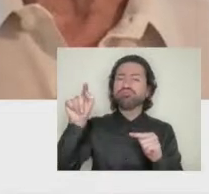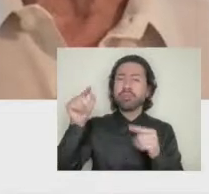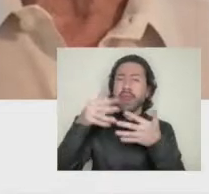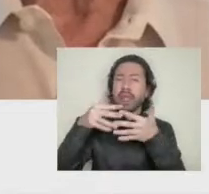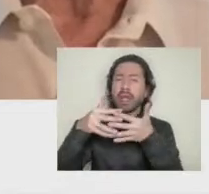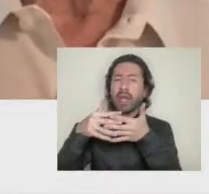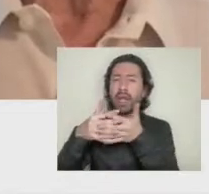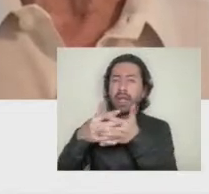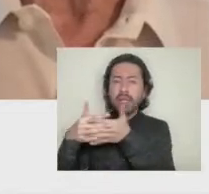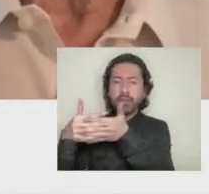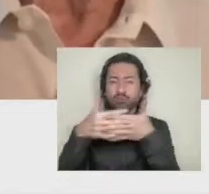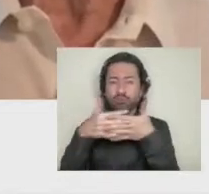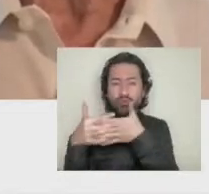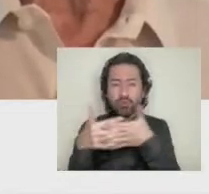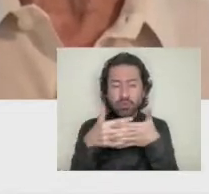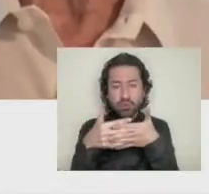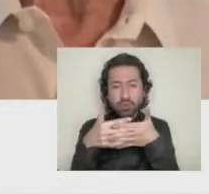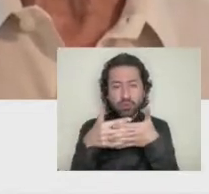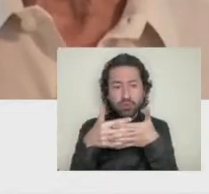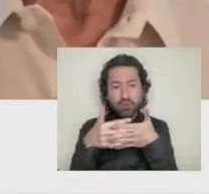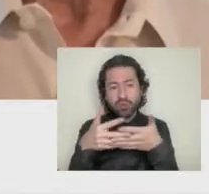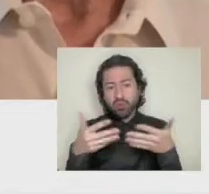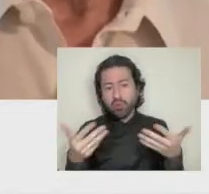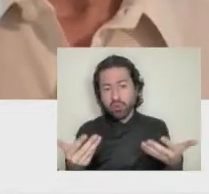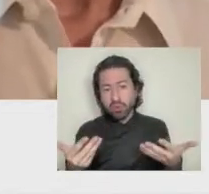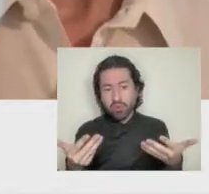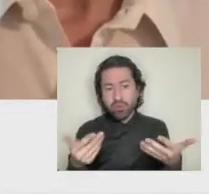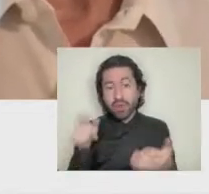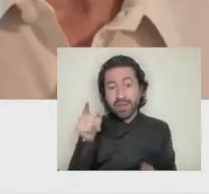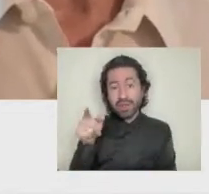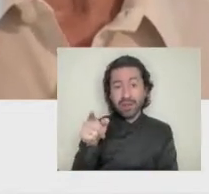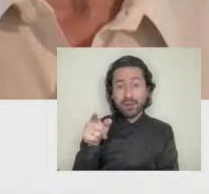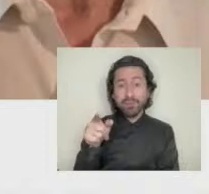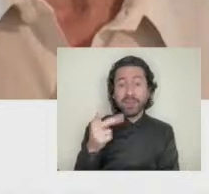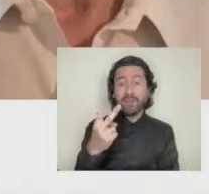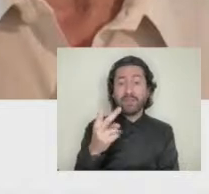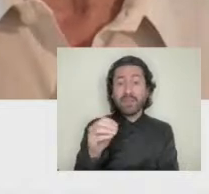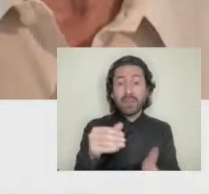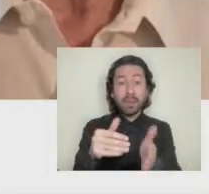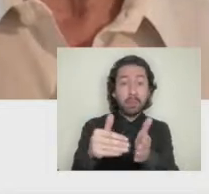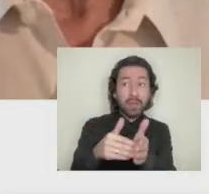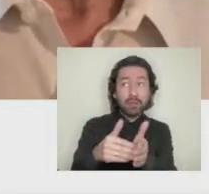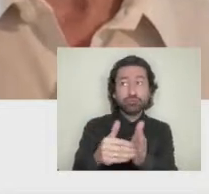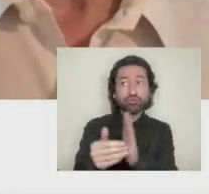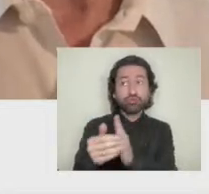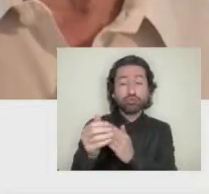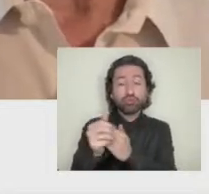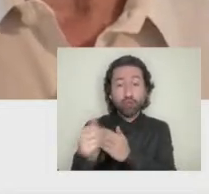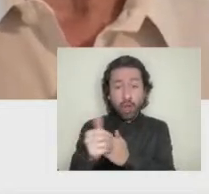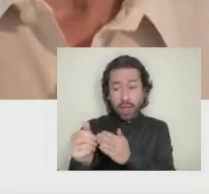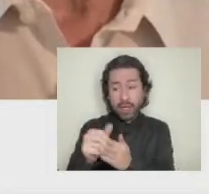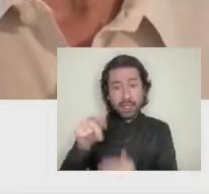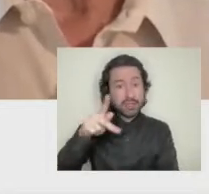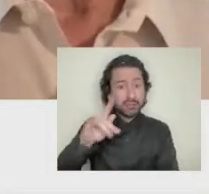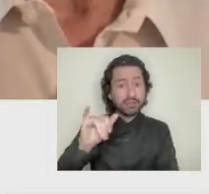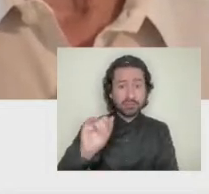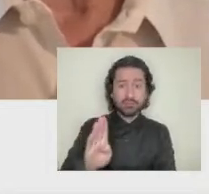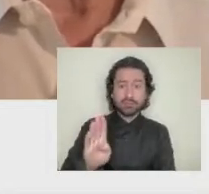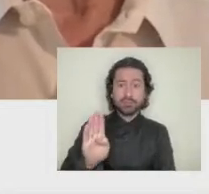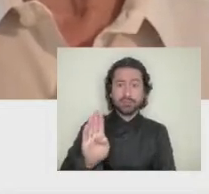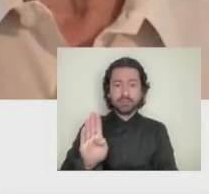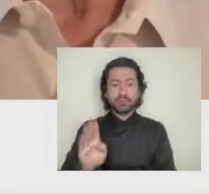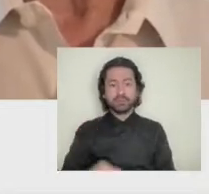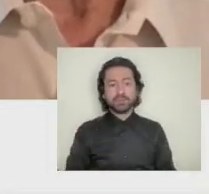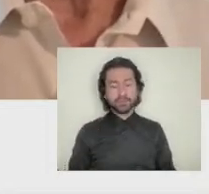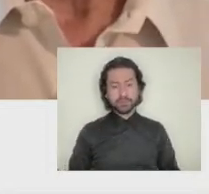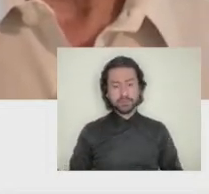$20,000 per person GDP level, getting richer as a country is not the way to get